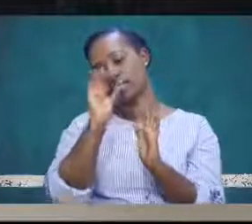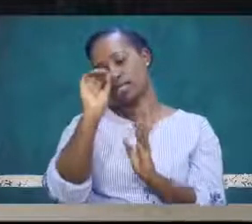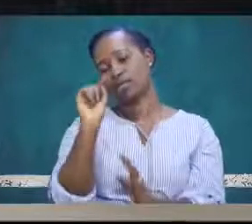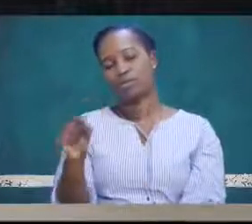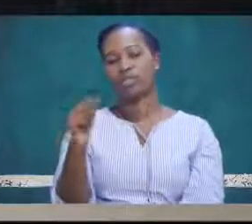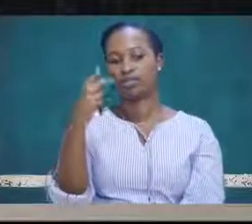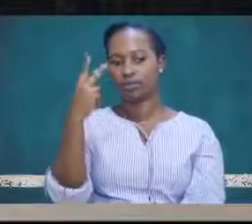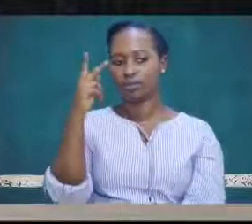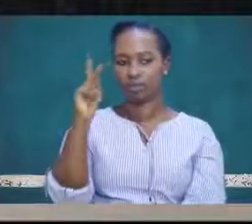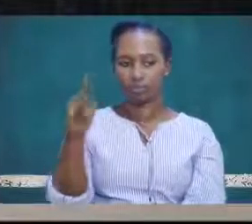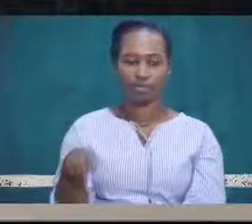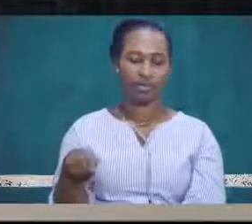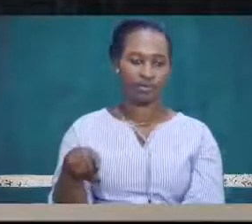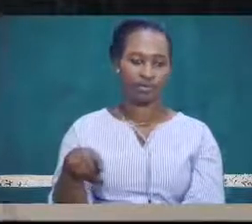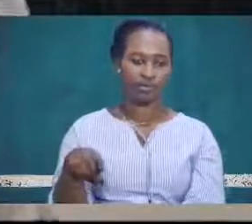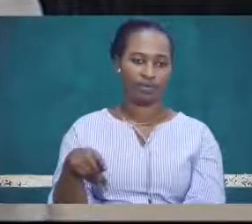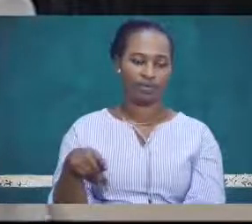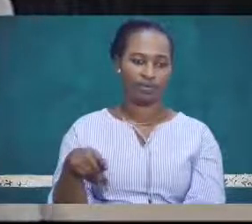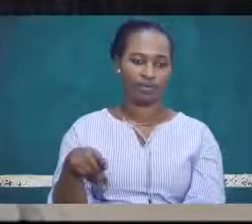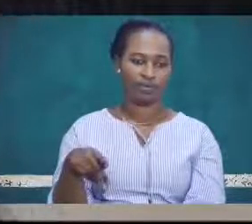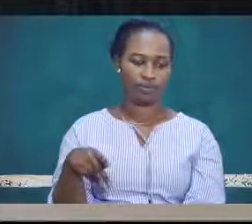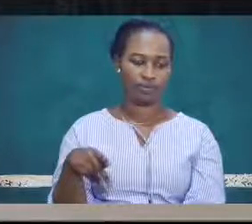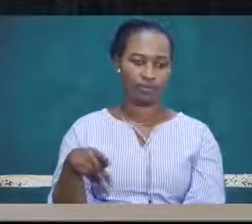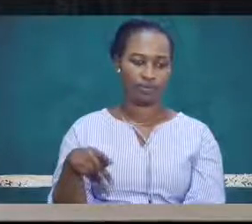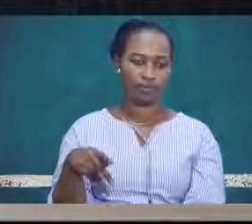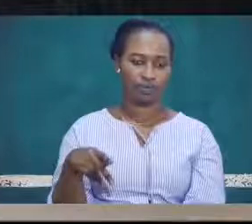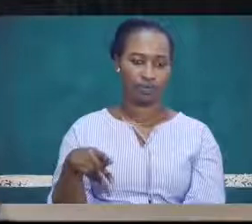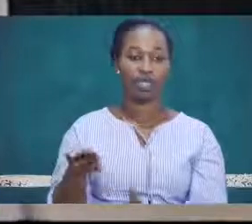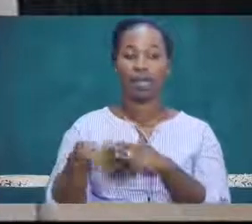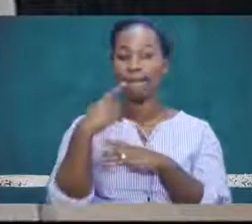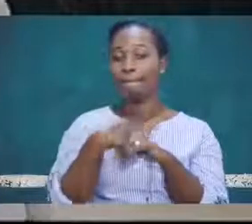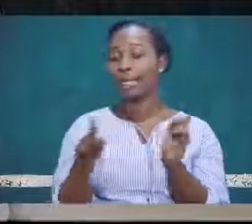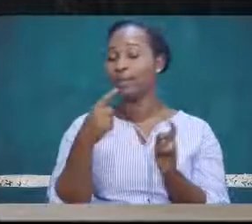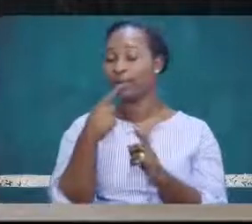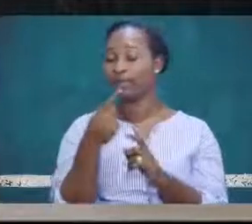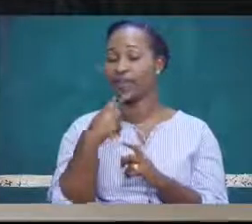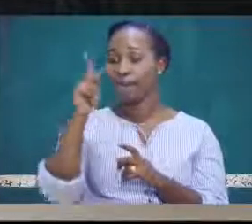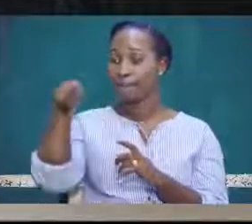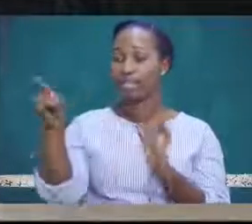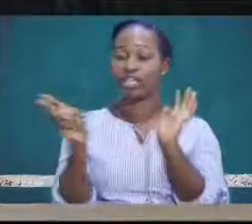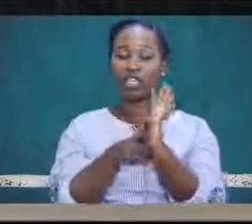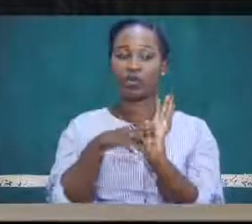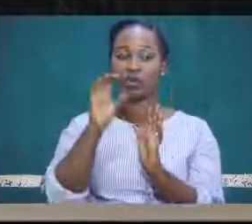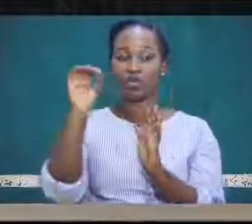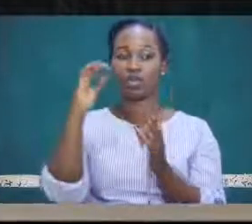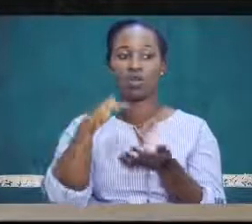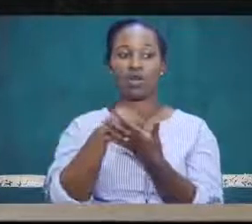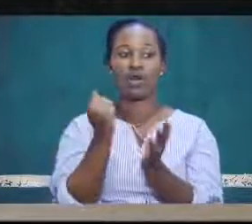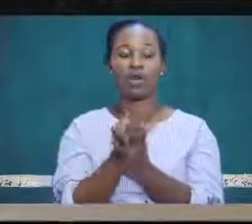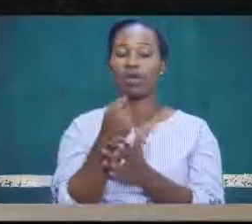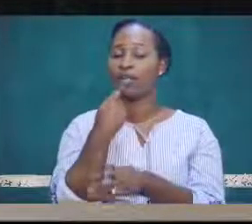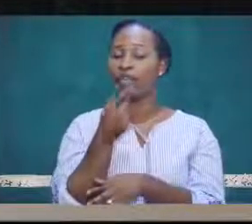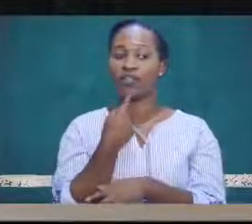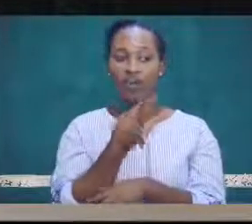0.2 P, which is price. But they are saying here, our P is 0 because we are